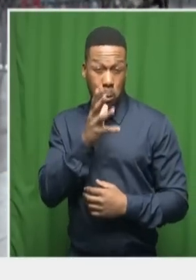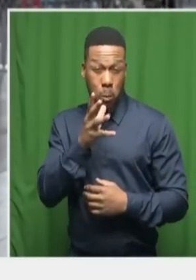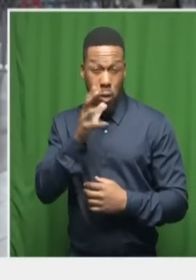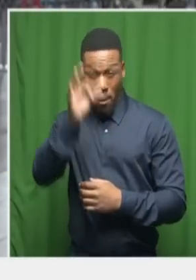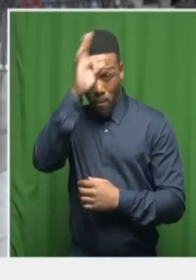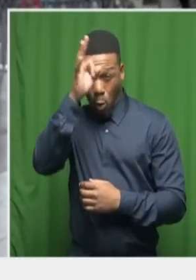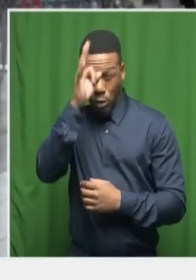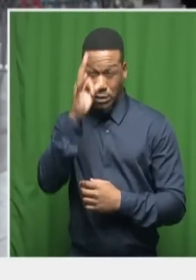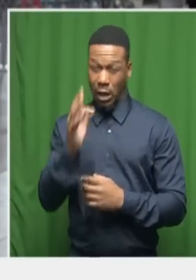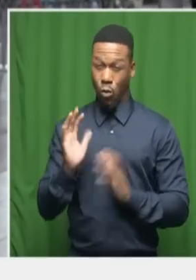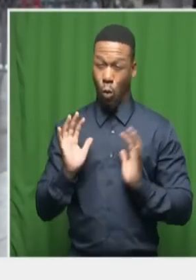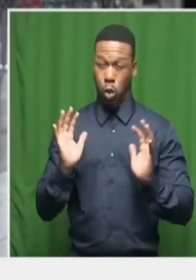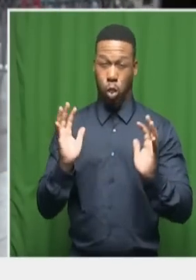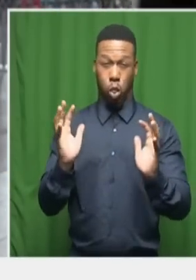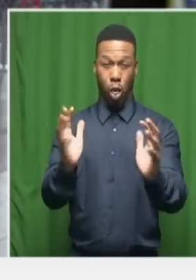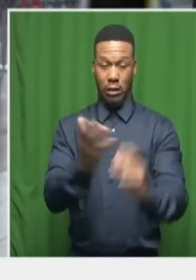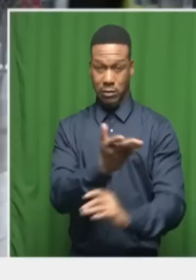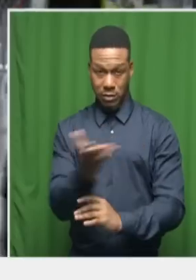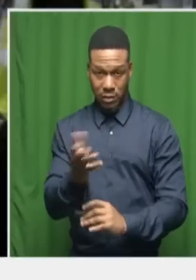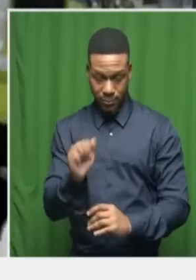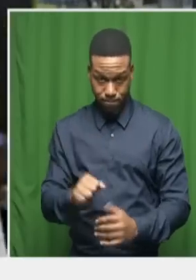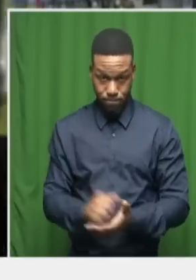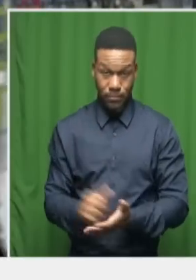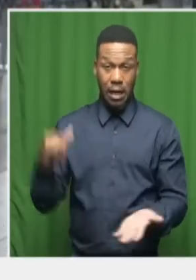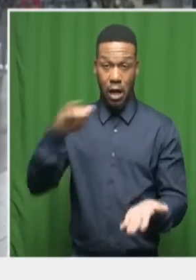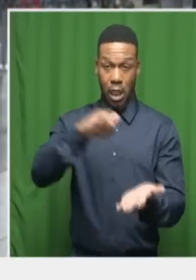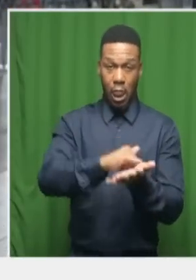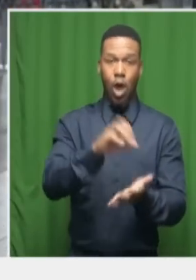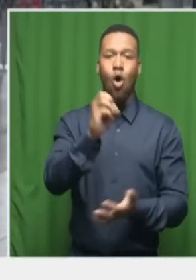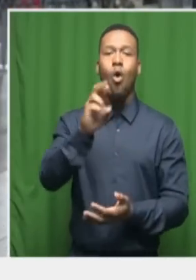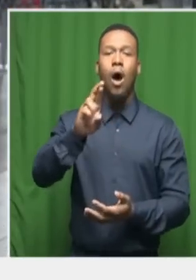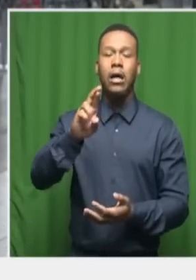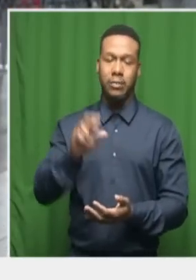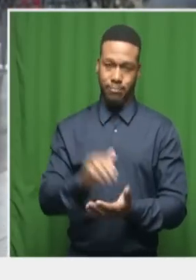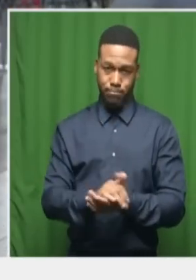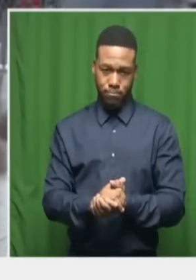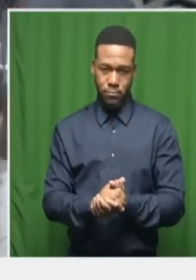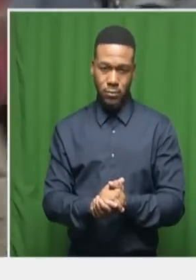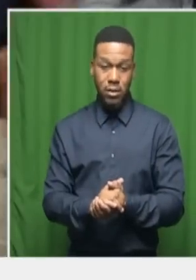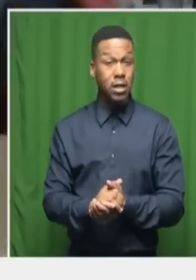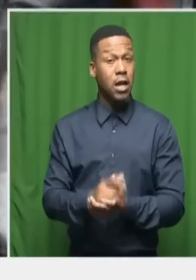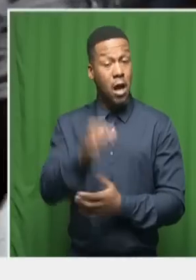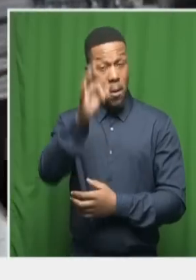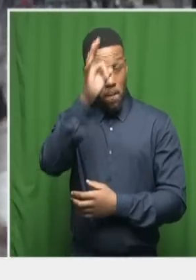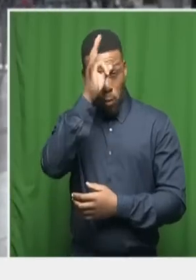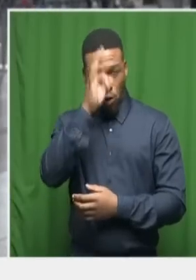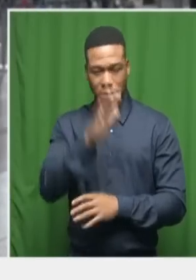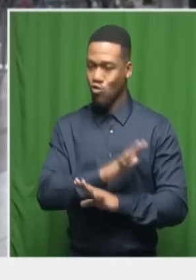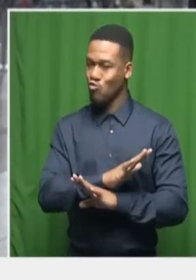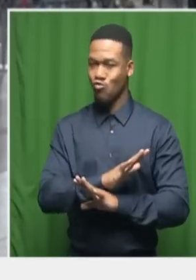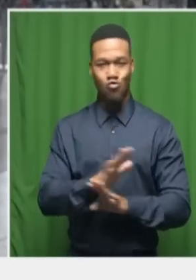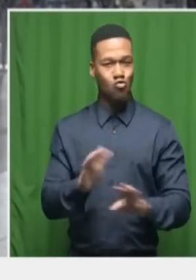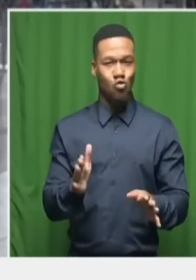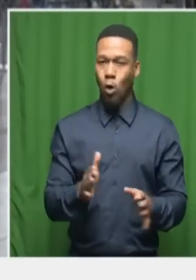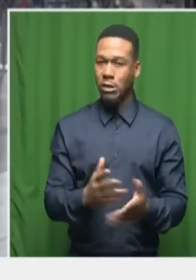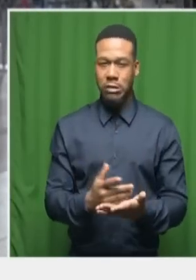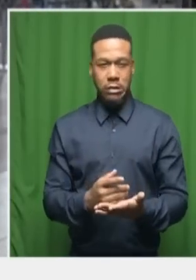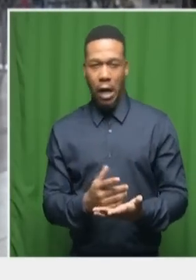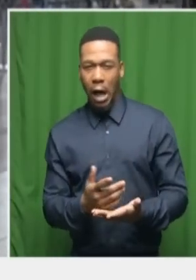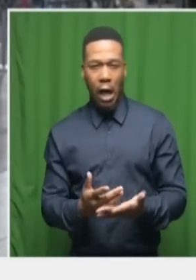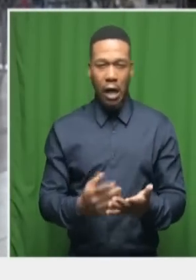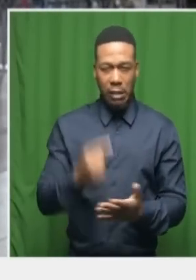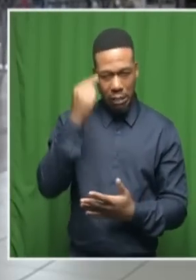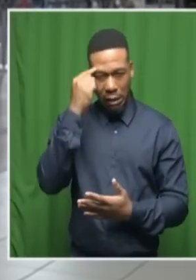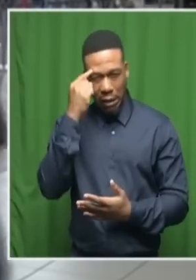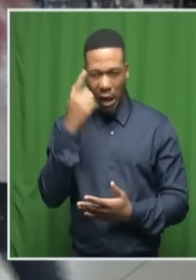OR Tambo International Airport. This is where police and law enforcement authorities are not taking any chances in terms of ensuring that